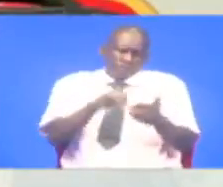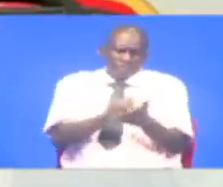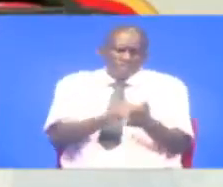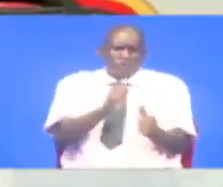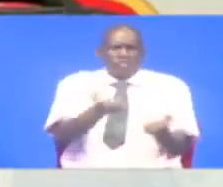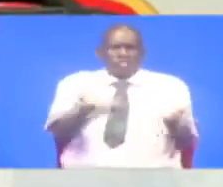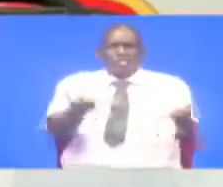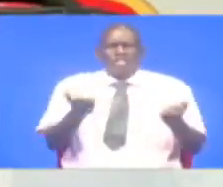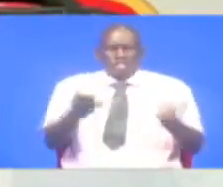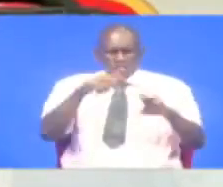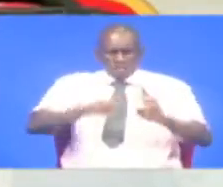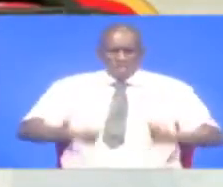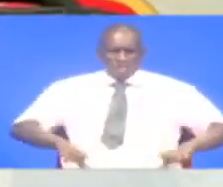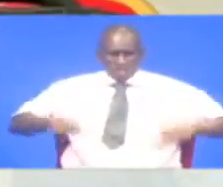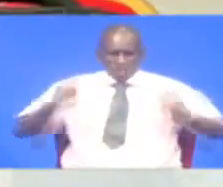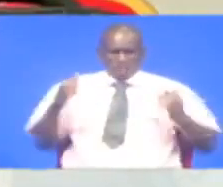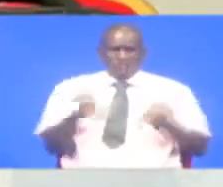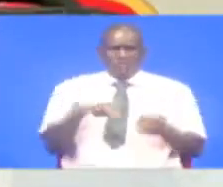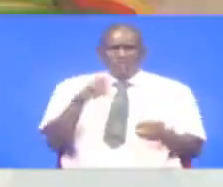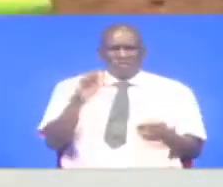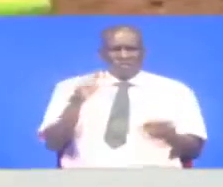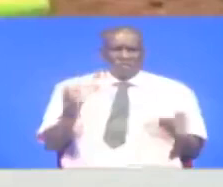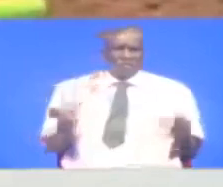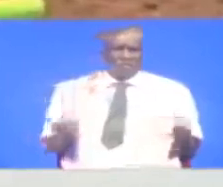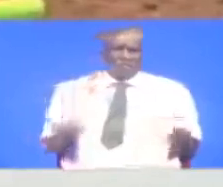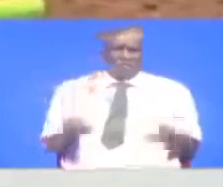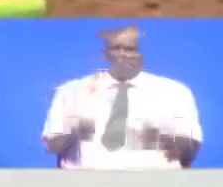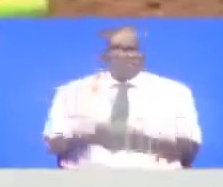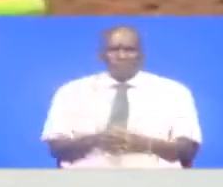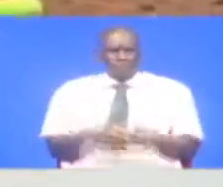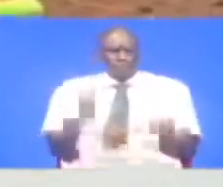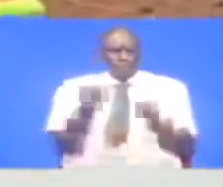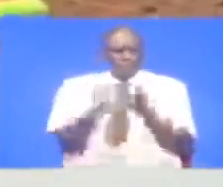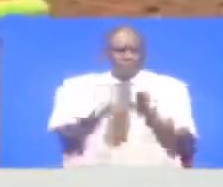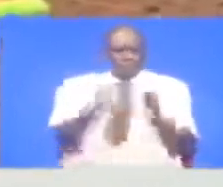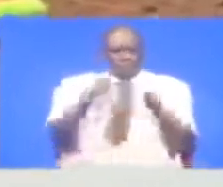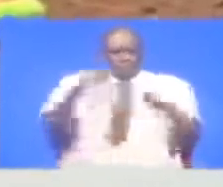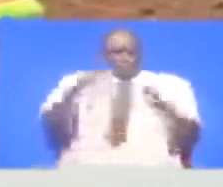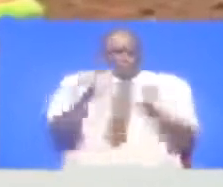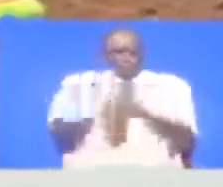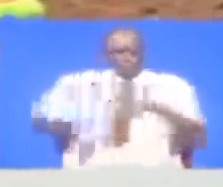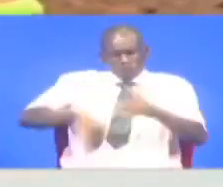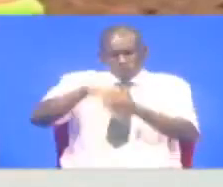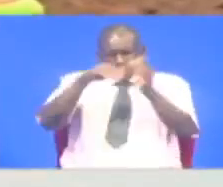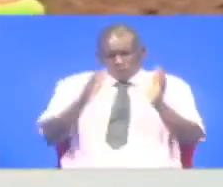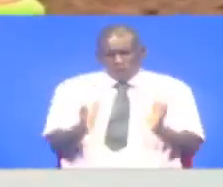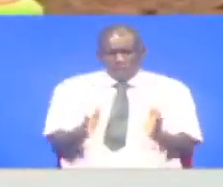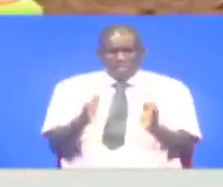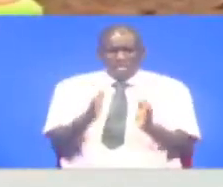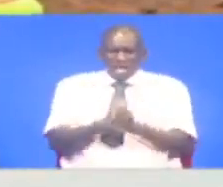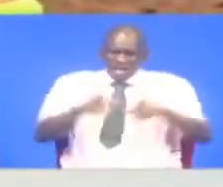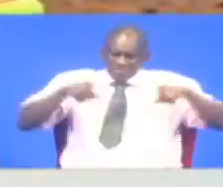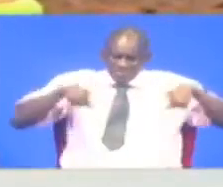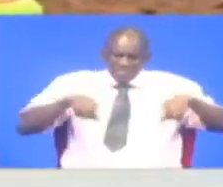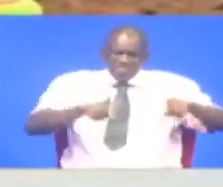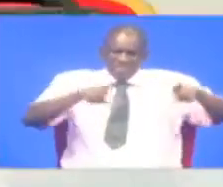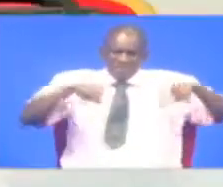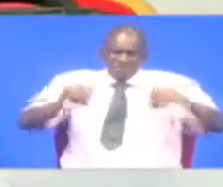ni nini wanahitaji kwa hii maisha. So shida iko kwa wachezaji na au tu wenyewe ndio